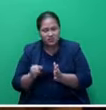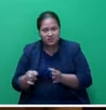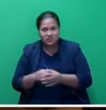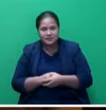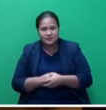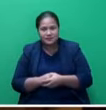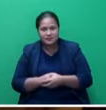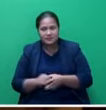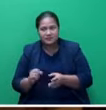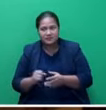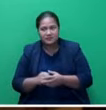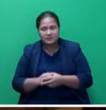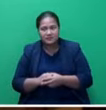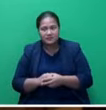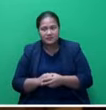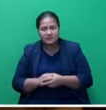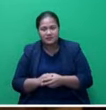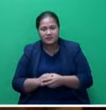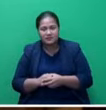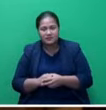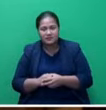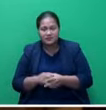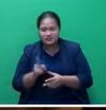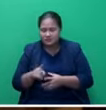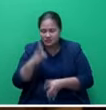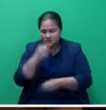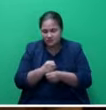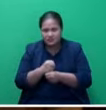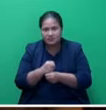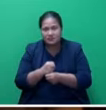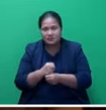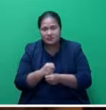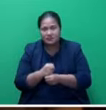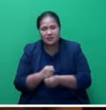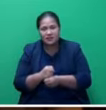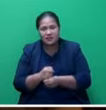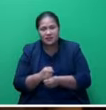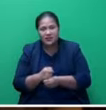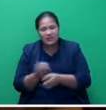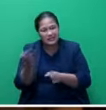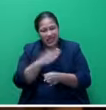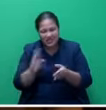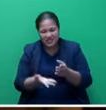Speaker. Of this, the total sugarcane crop loss was over $85 million.